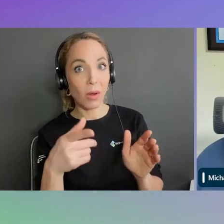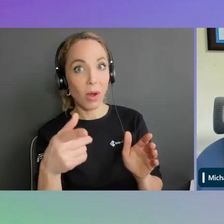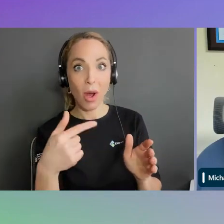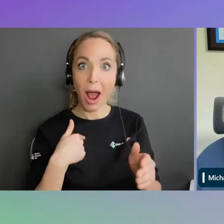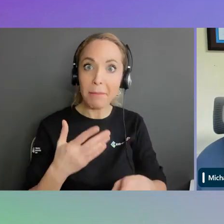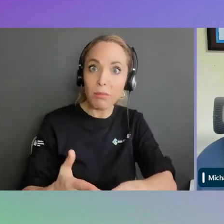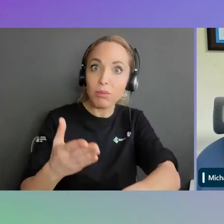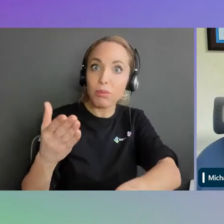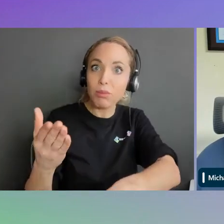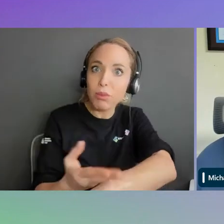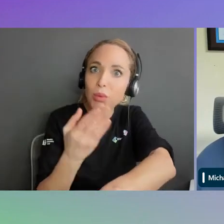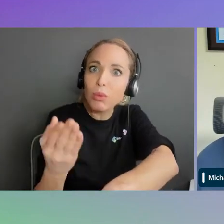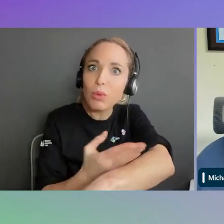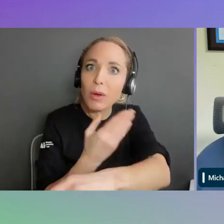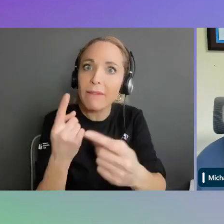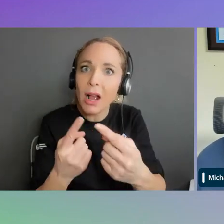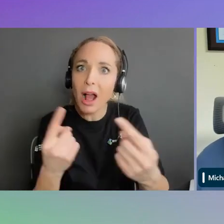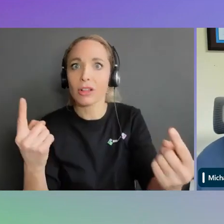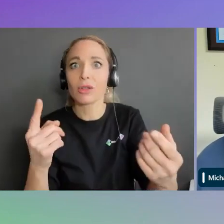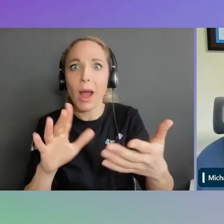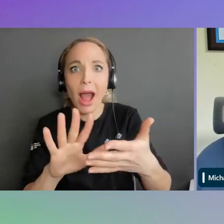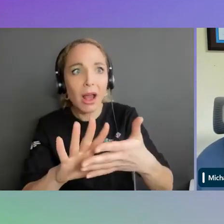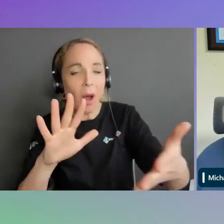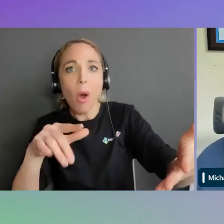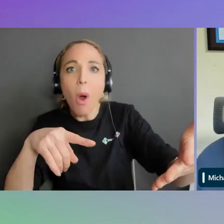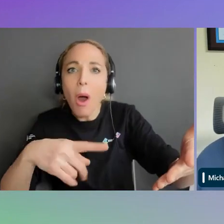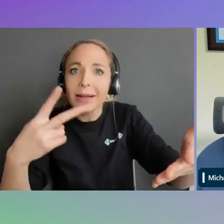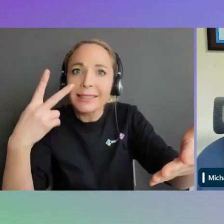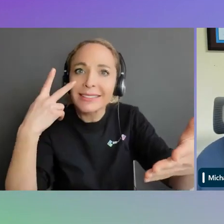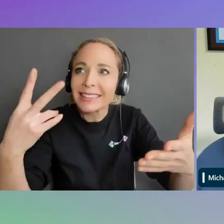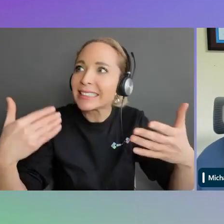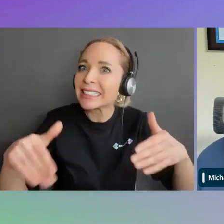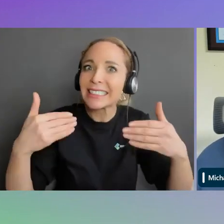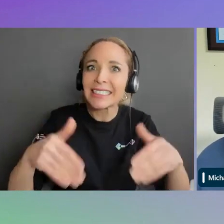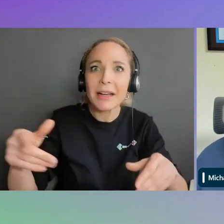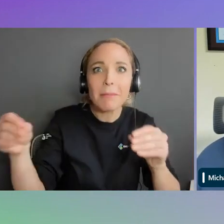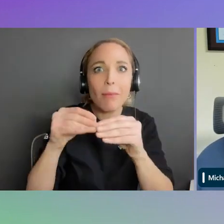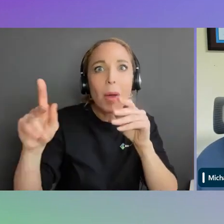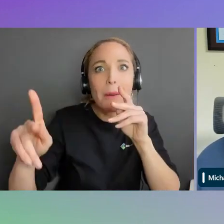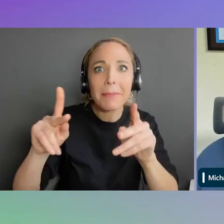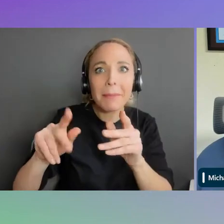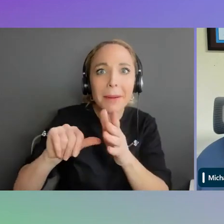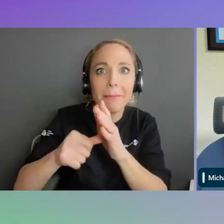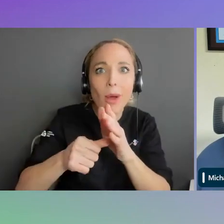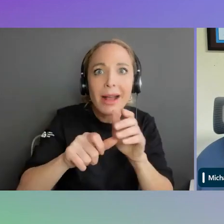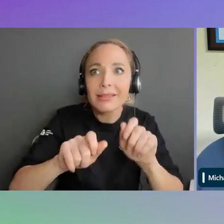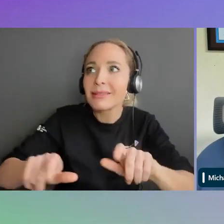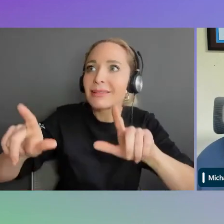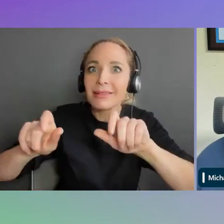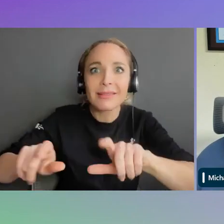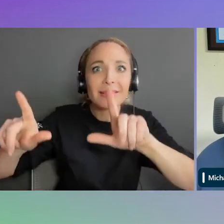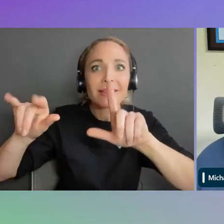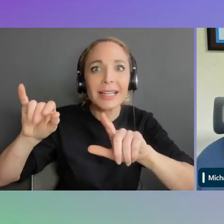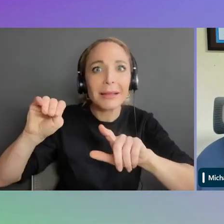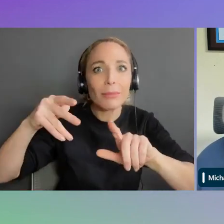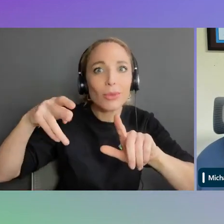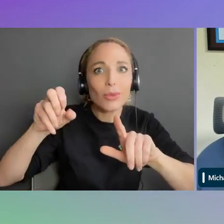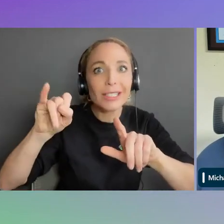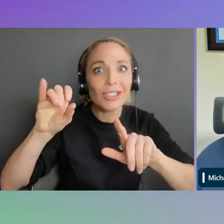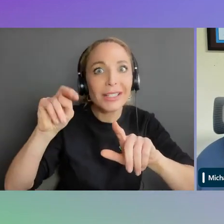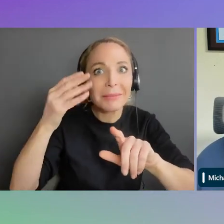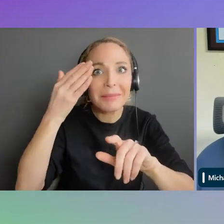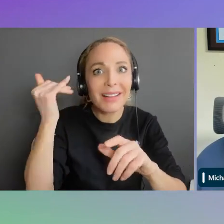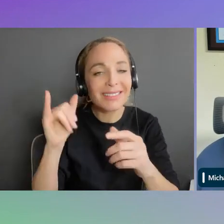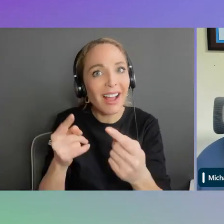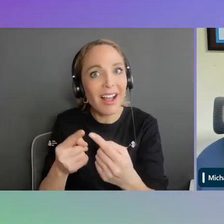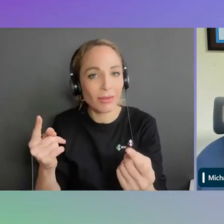look how much more impressions I had on this design because the contrast is higher. You can prove why it's